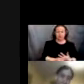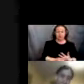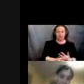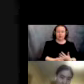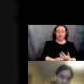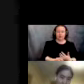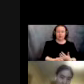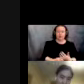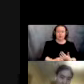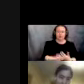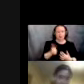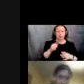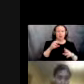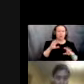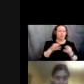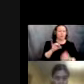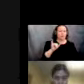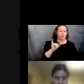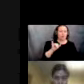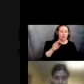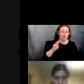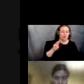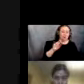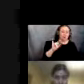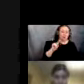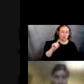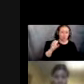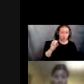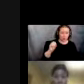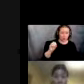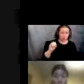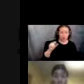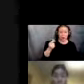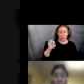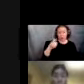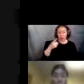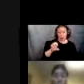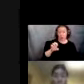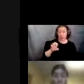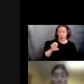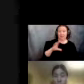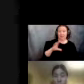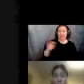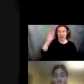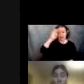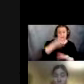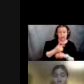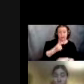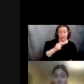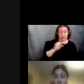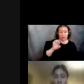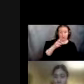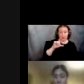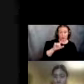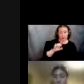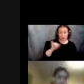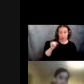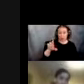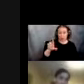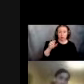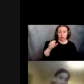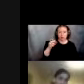another family, the Miyamotos, George was the only one who was, and his son, George Jr., were the only ones sent to camp.